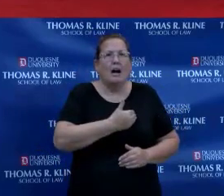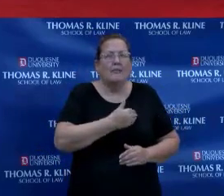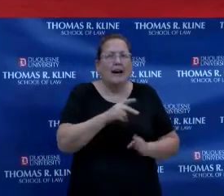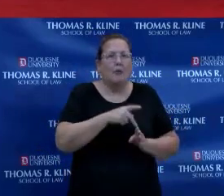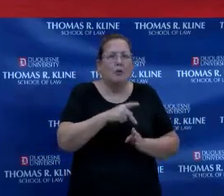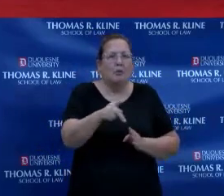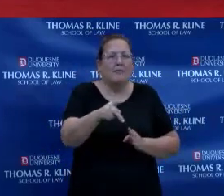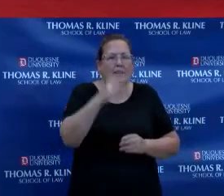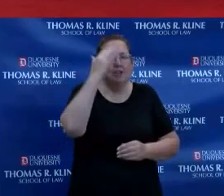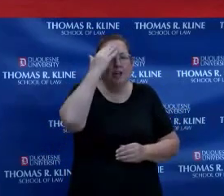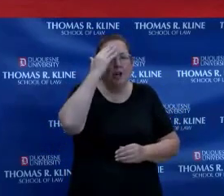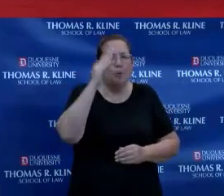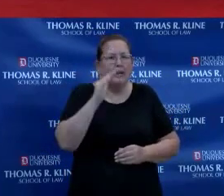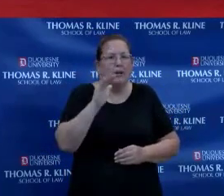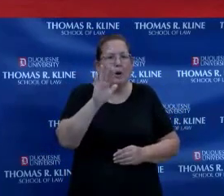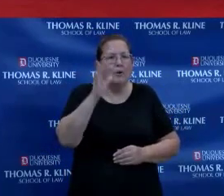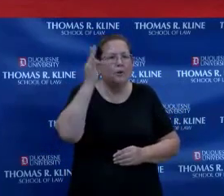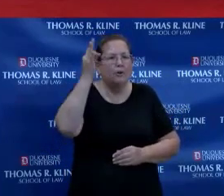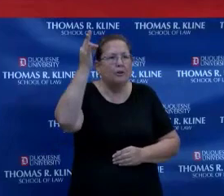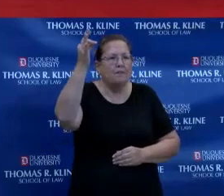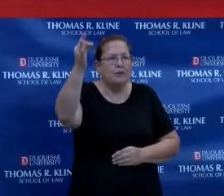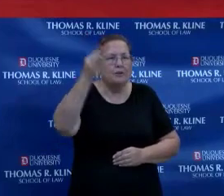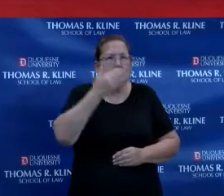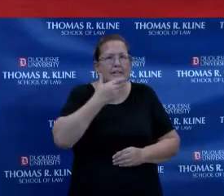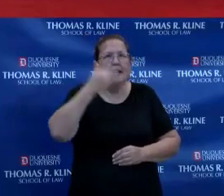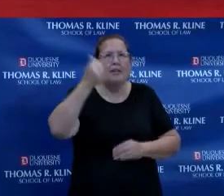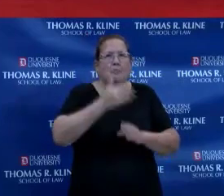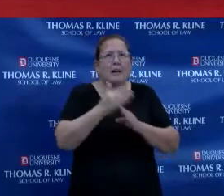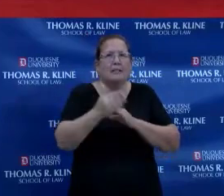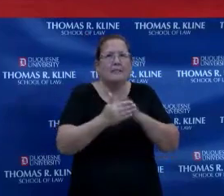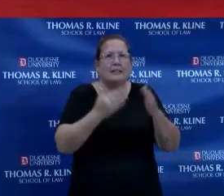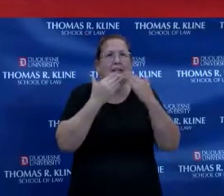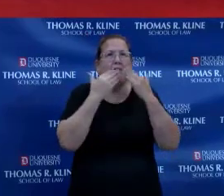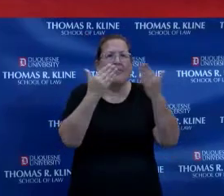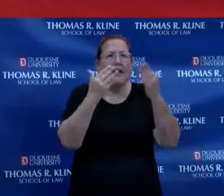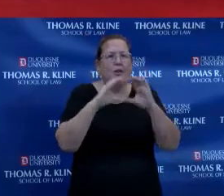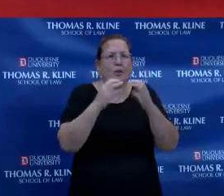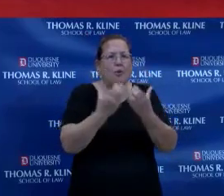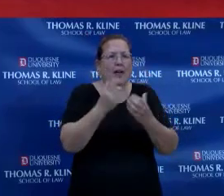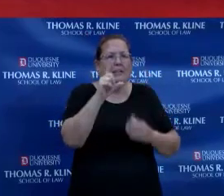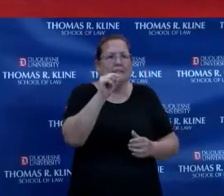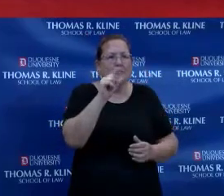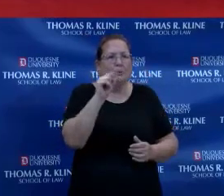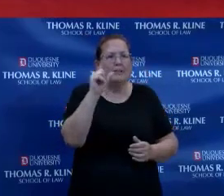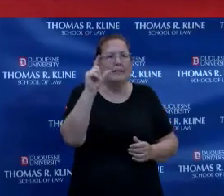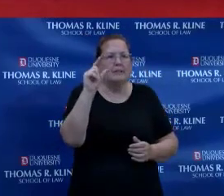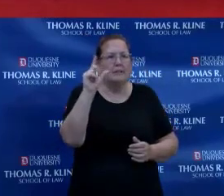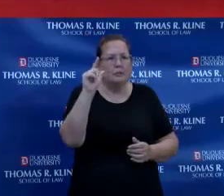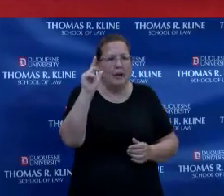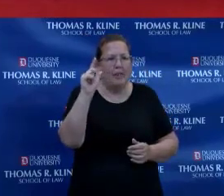that our future is in the very best of hands. Thank you, class of 2023.